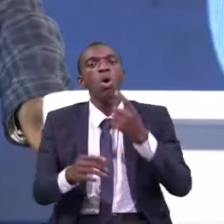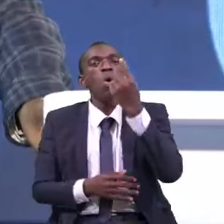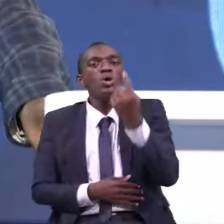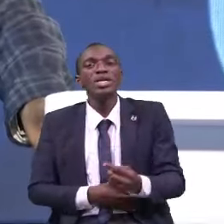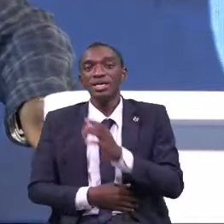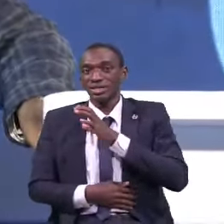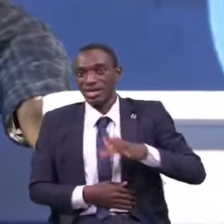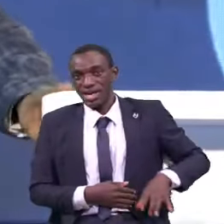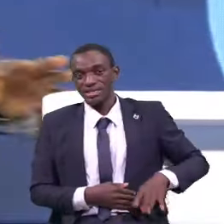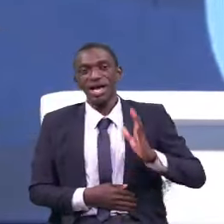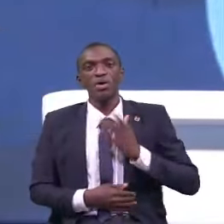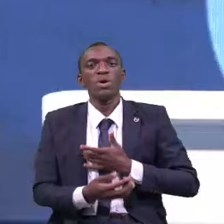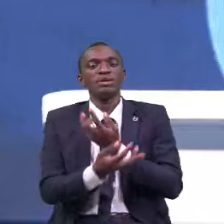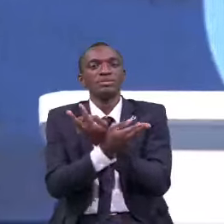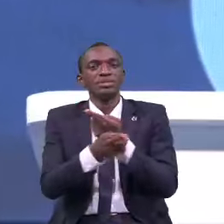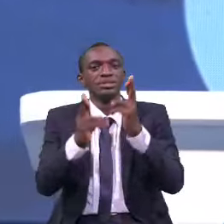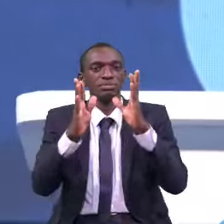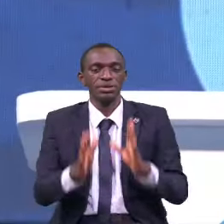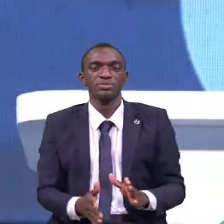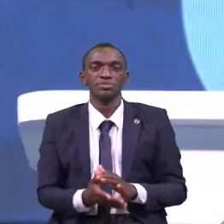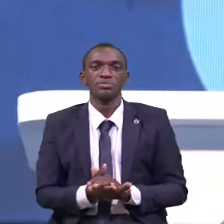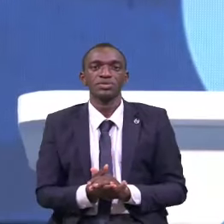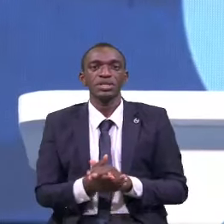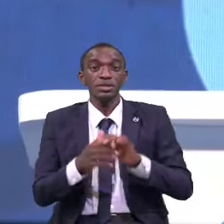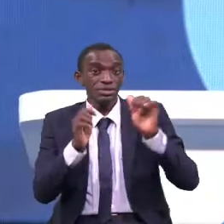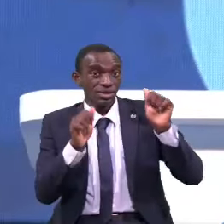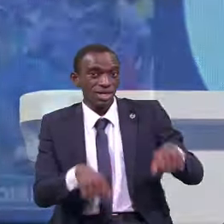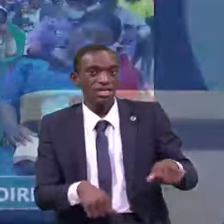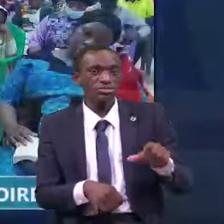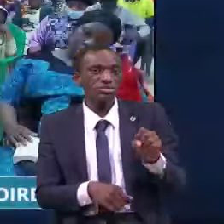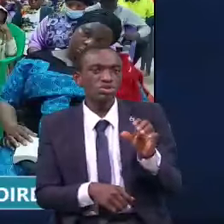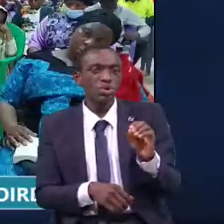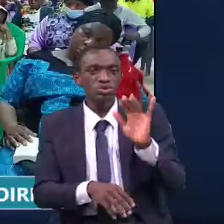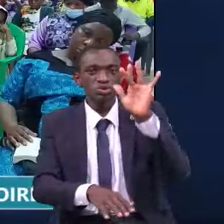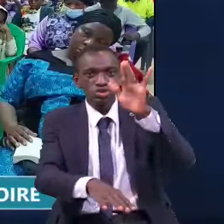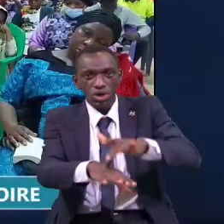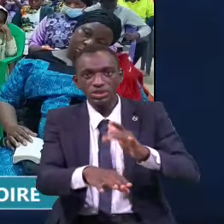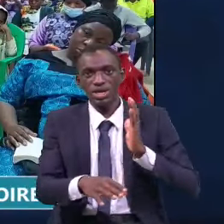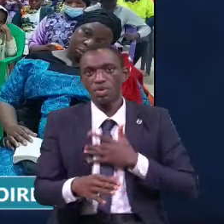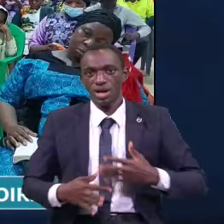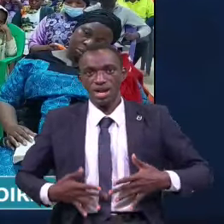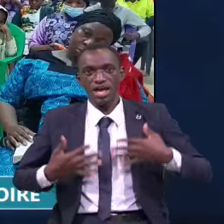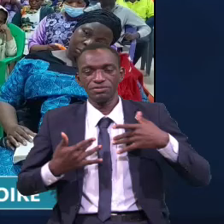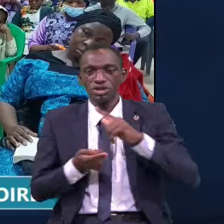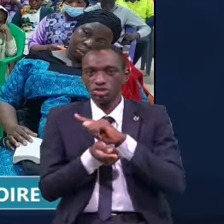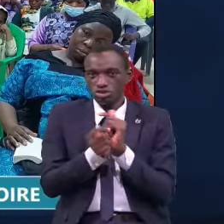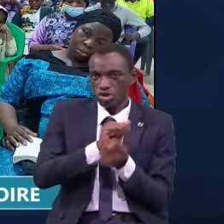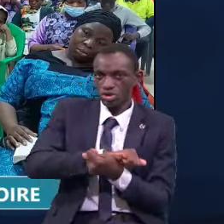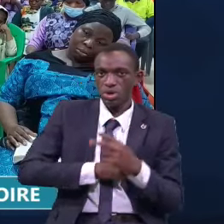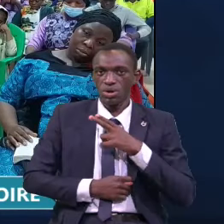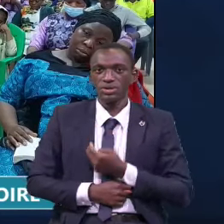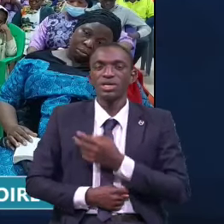our Redeemer. Can so touch us and turn us and transform